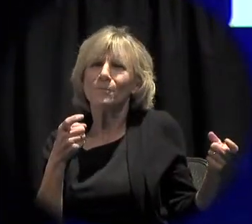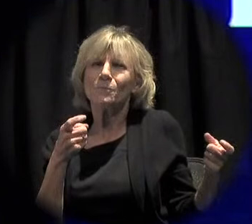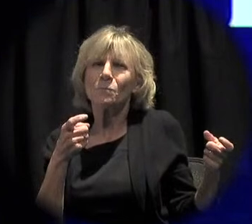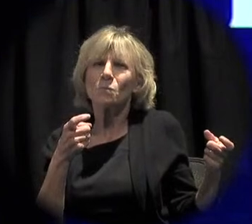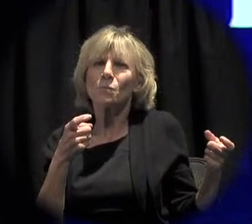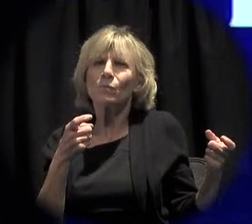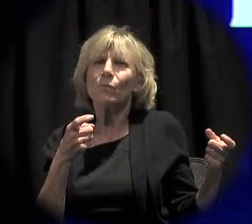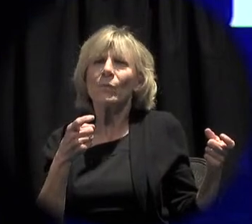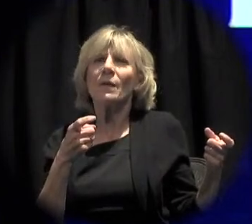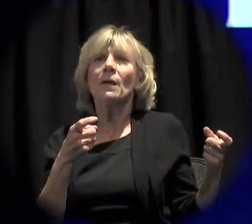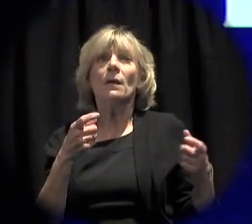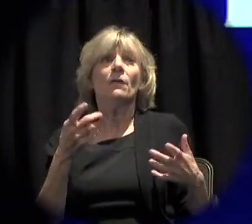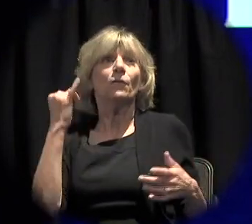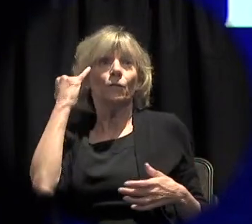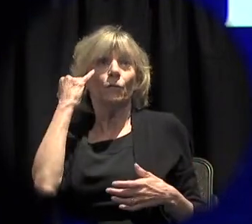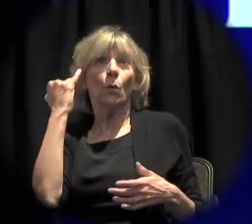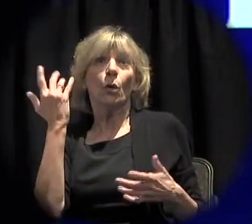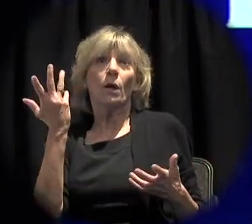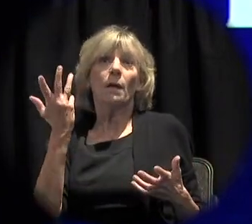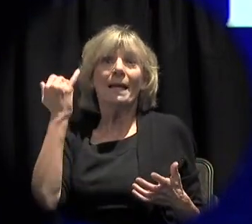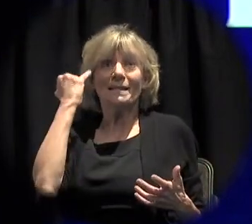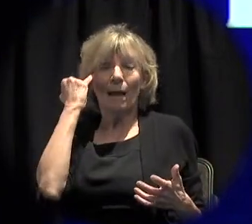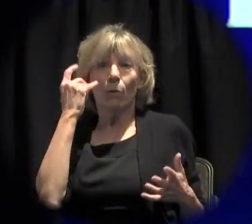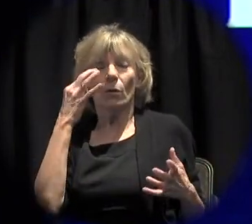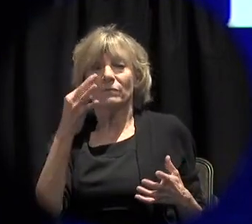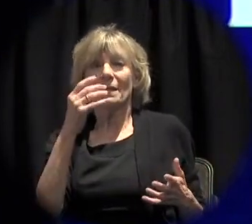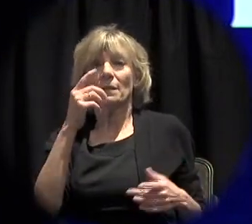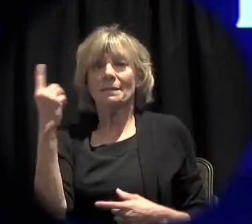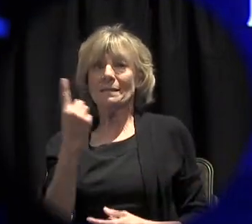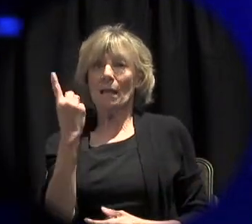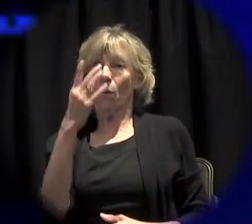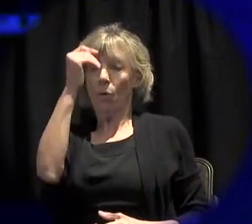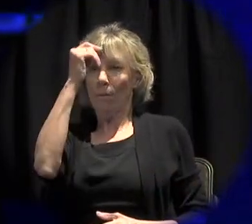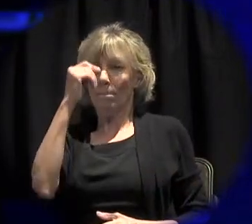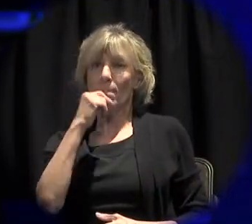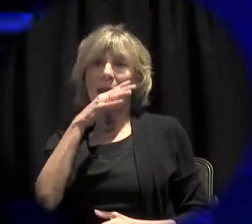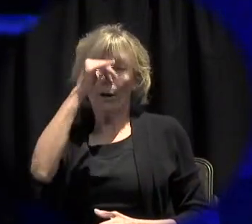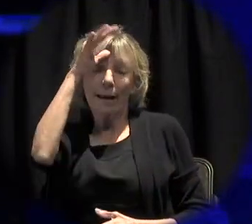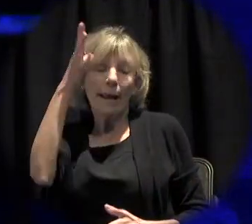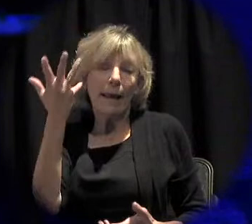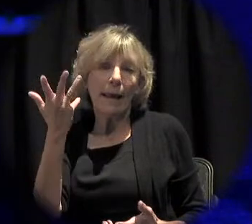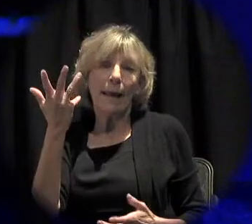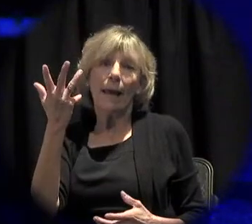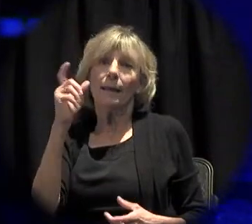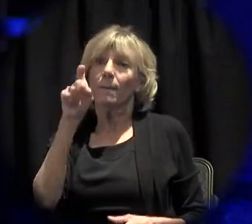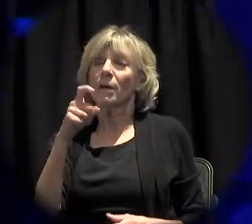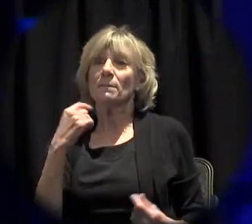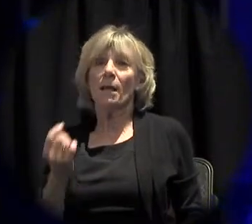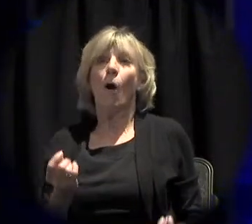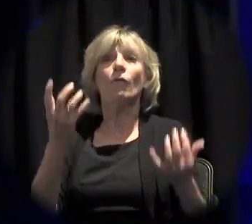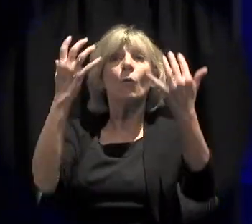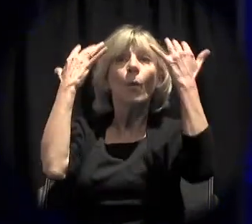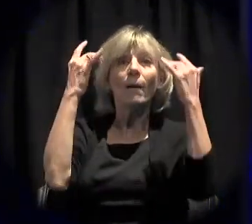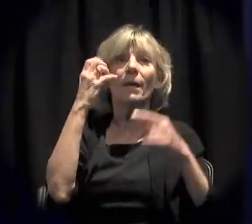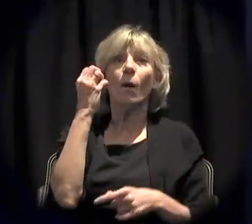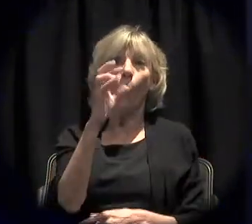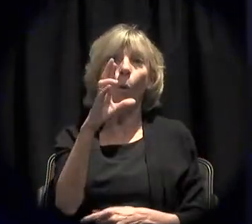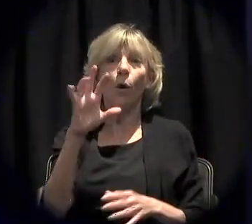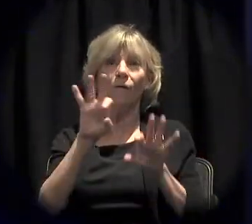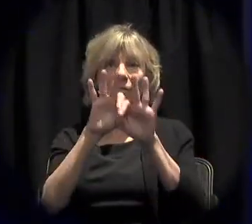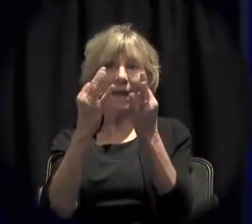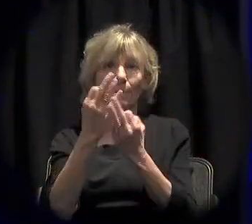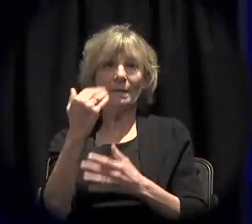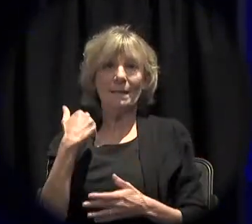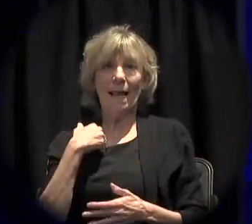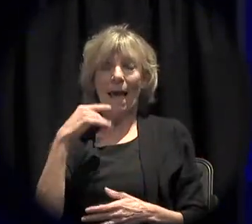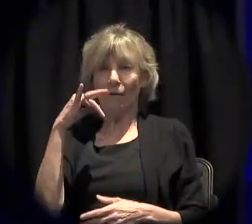parent responsible for all parenting duties and working full-time. And like, it must be overwhelming. Or families that have children with physical